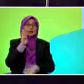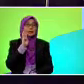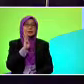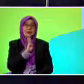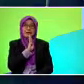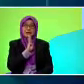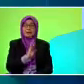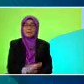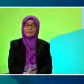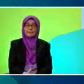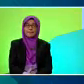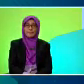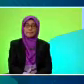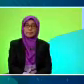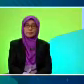Bella.